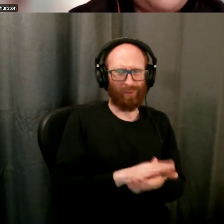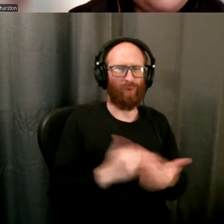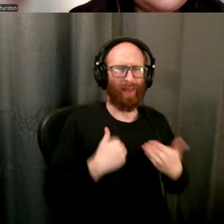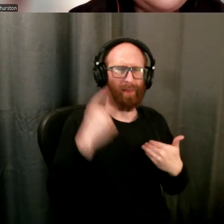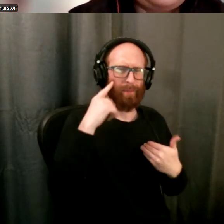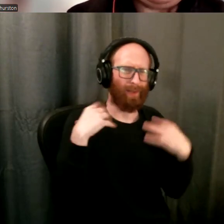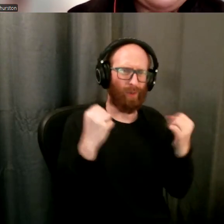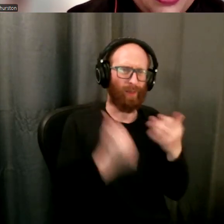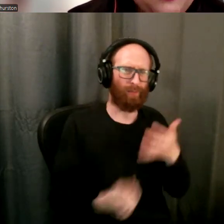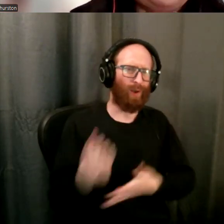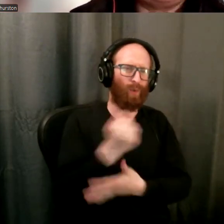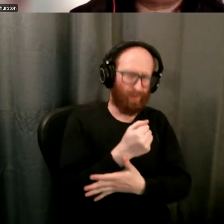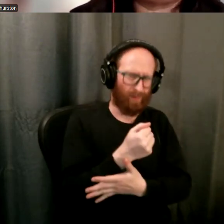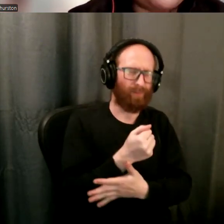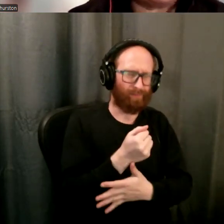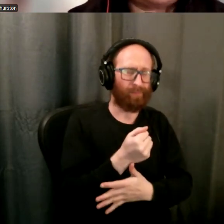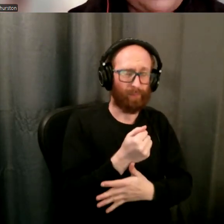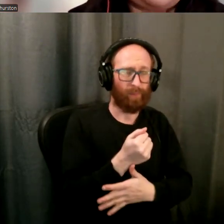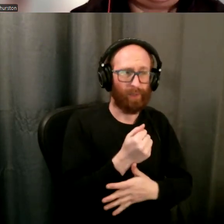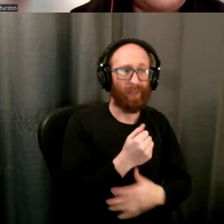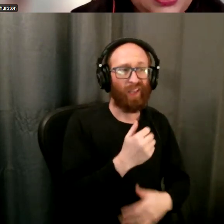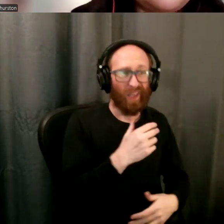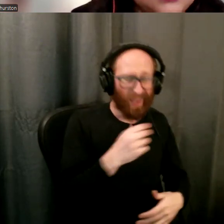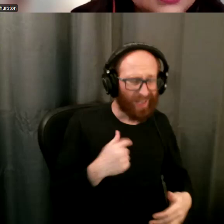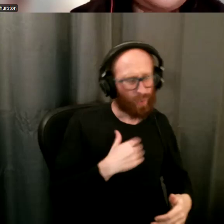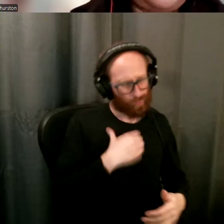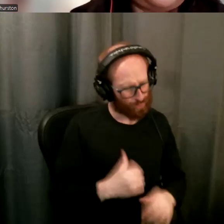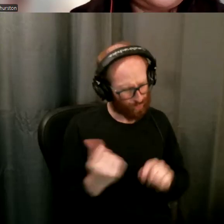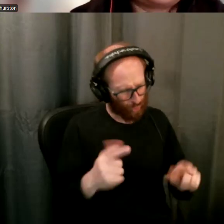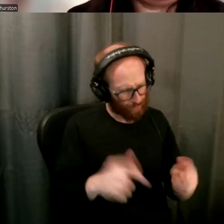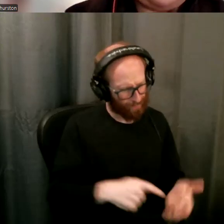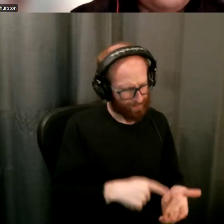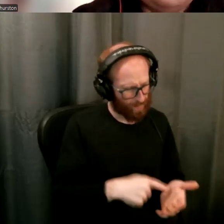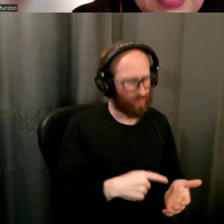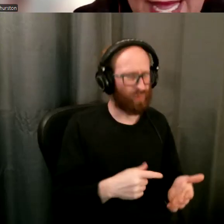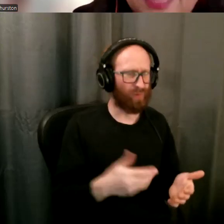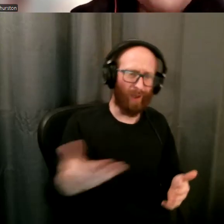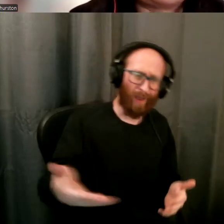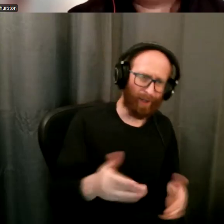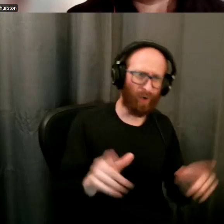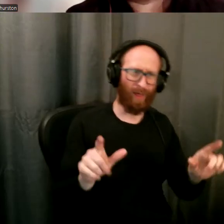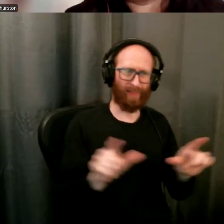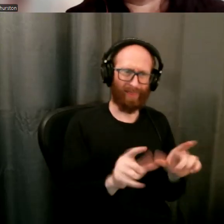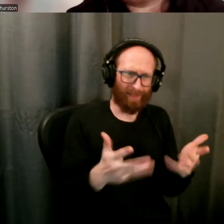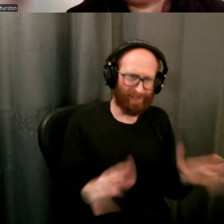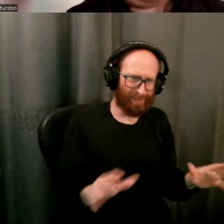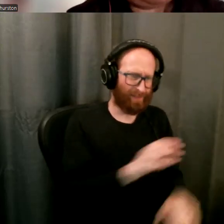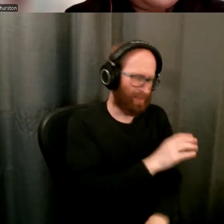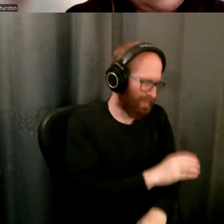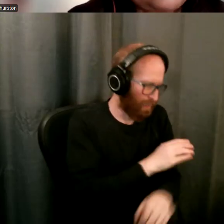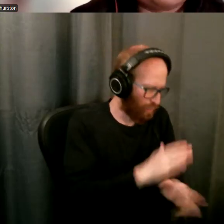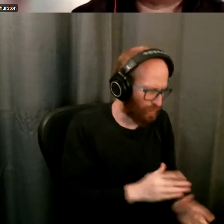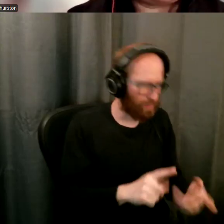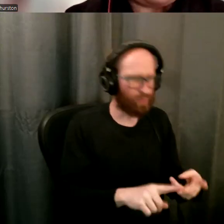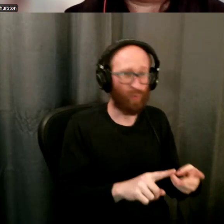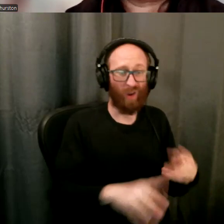a priority and could afford to hire licensed clinicians or add more counselors into the staff, and